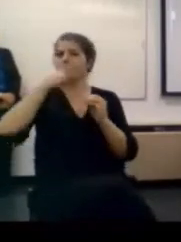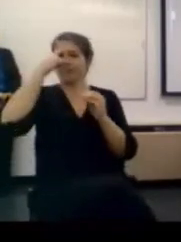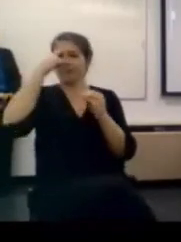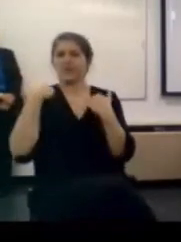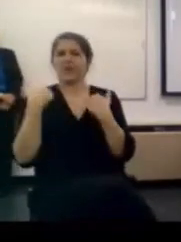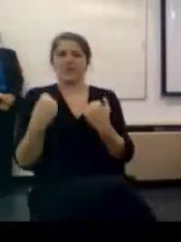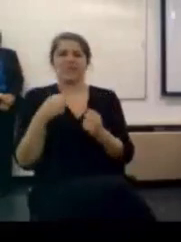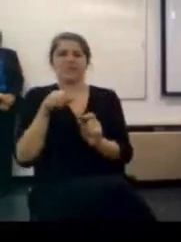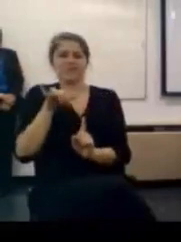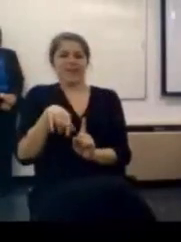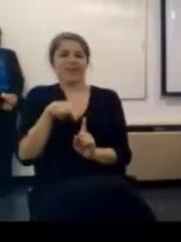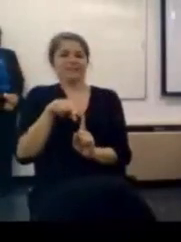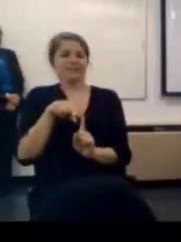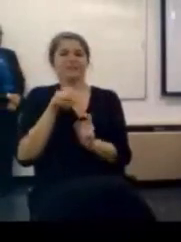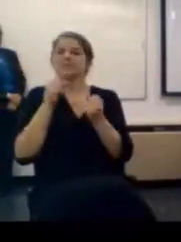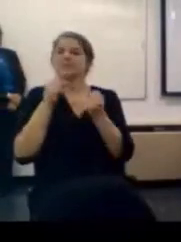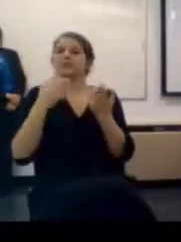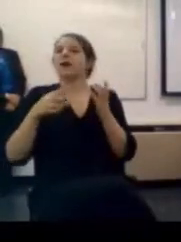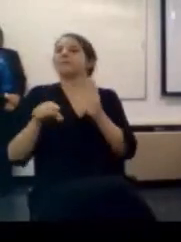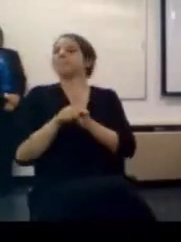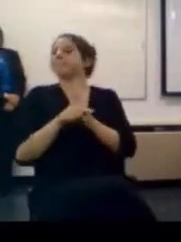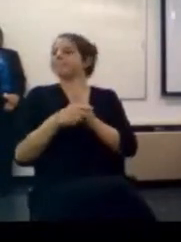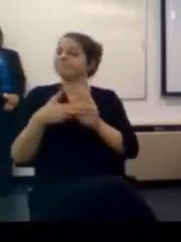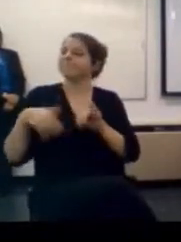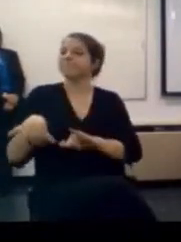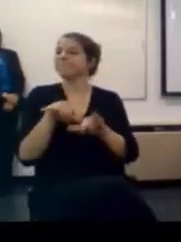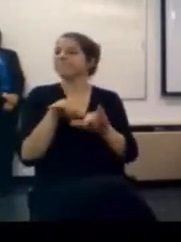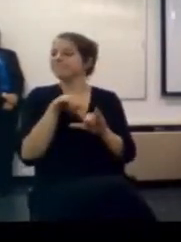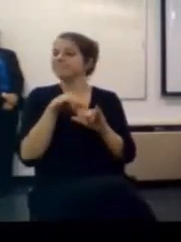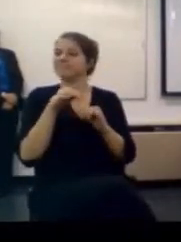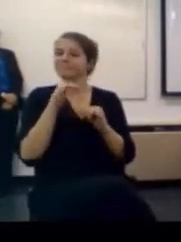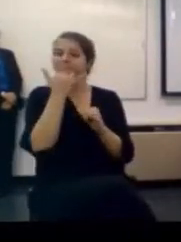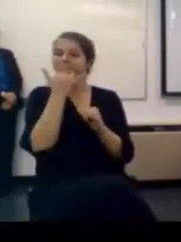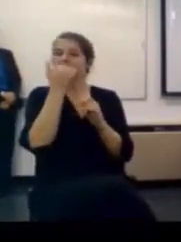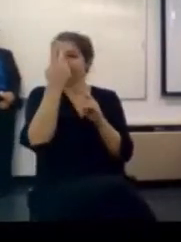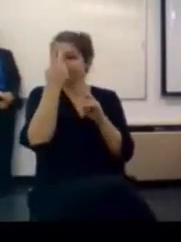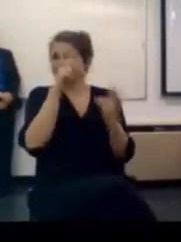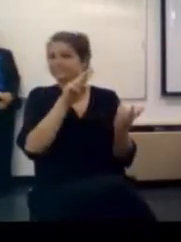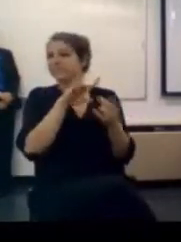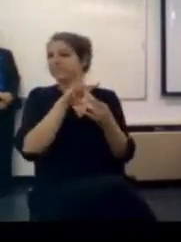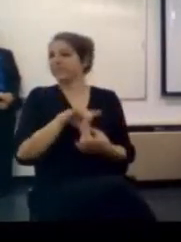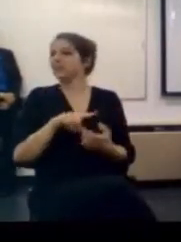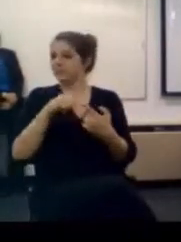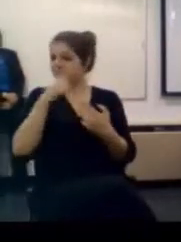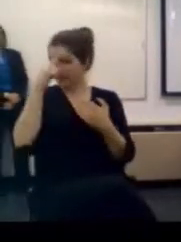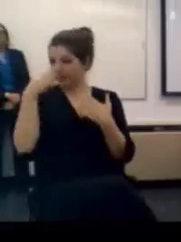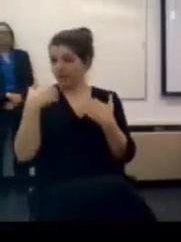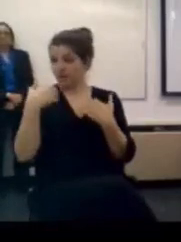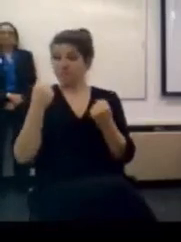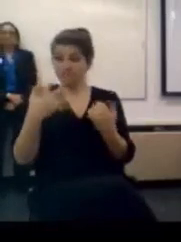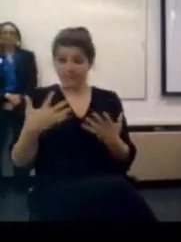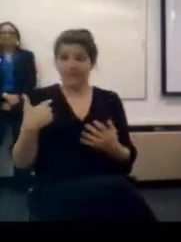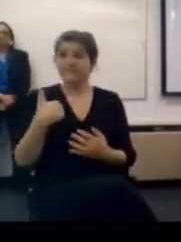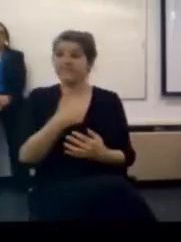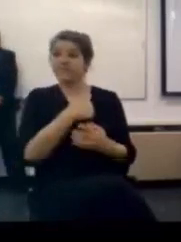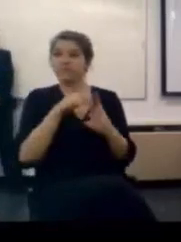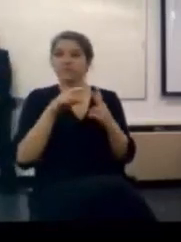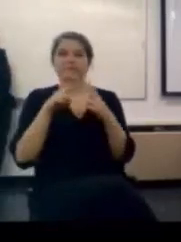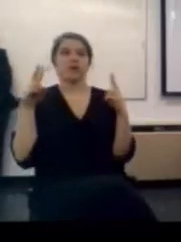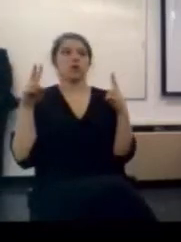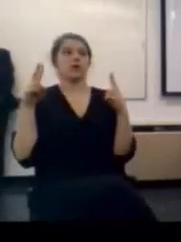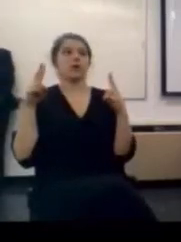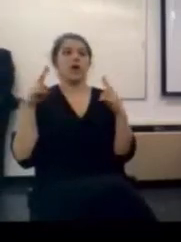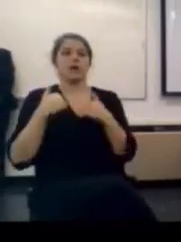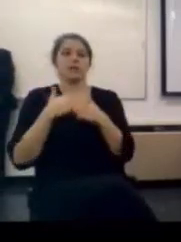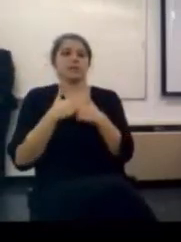when we talk about our mental health, that's, you know, there's such a stigma and such, you know, a mysticism around it that